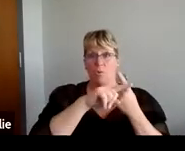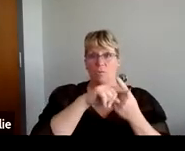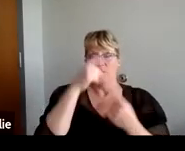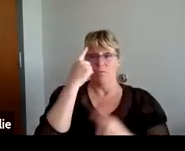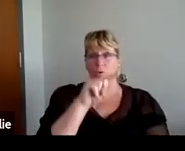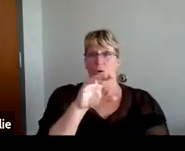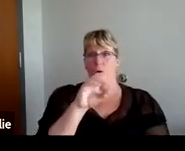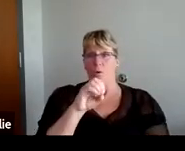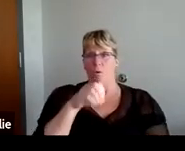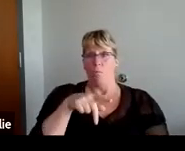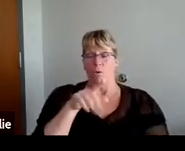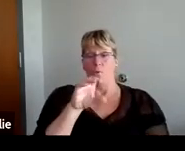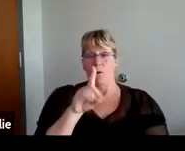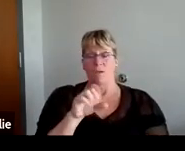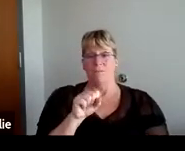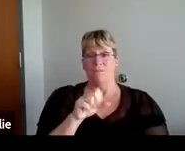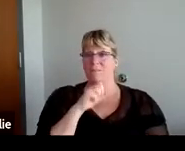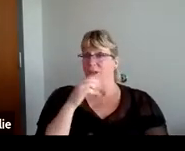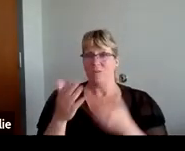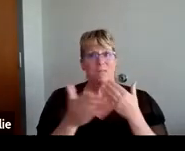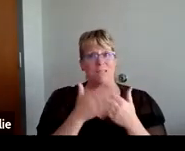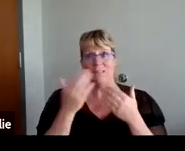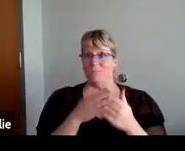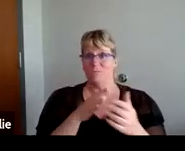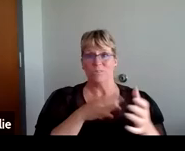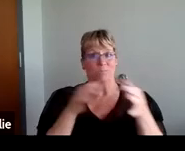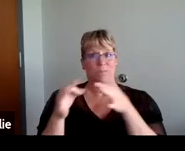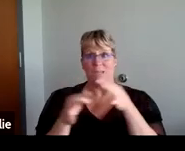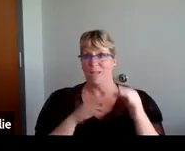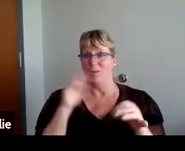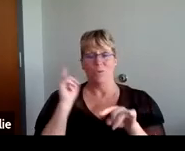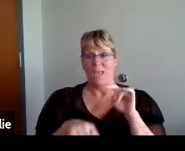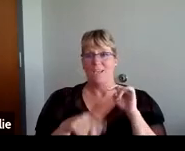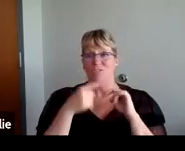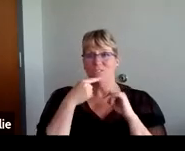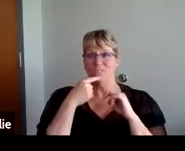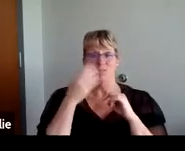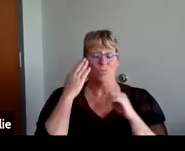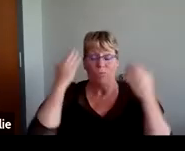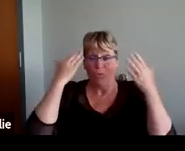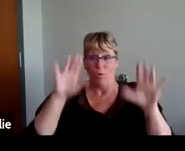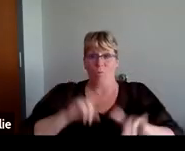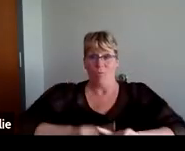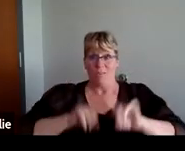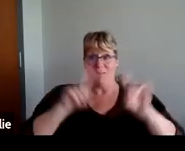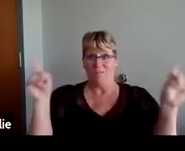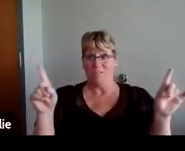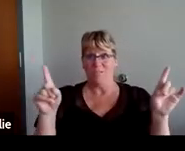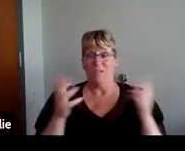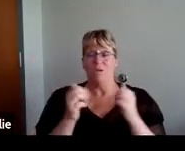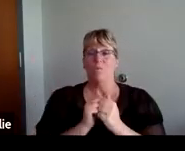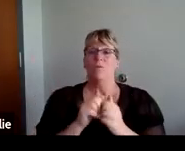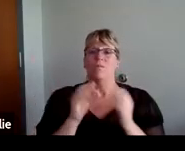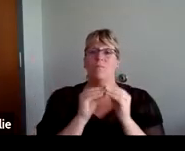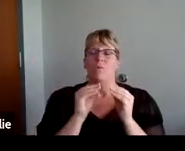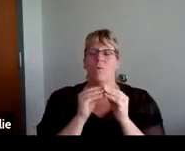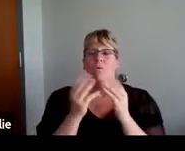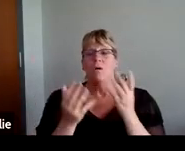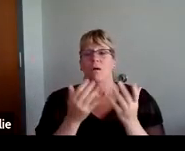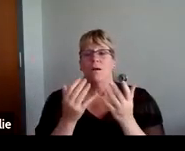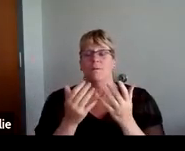to be hard pressed. It's not going to be something that you'll be able to differentiate even on a more